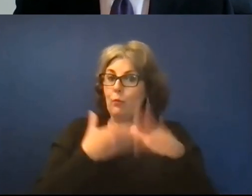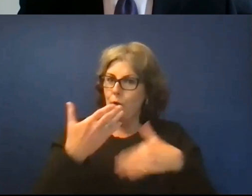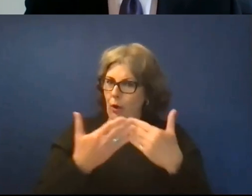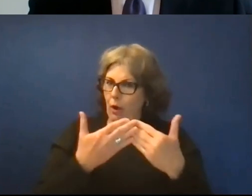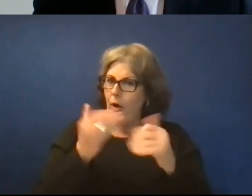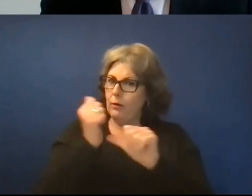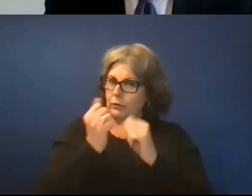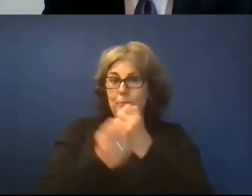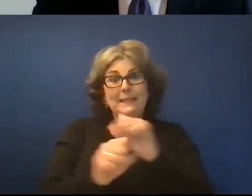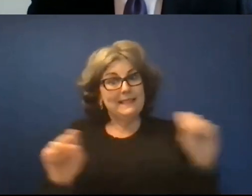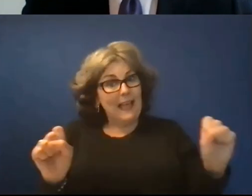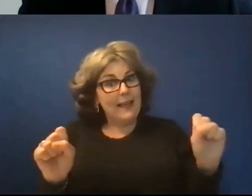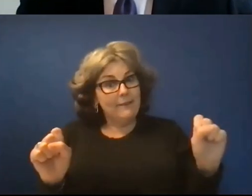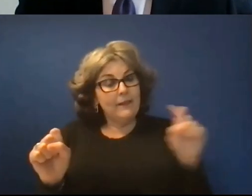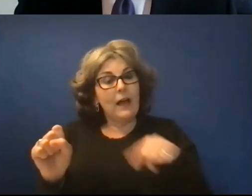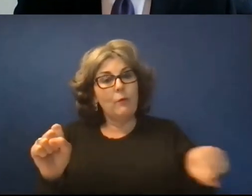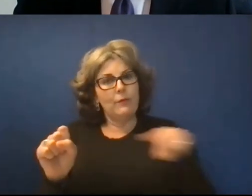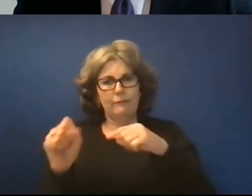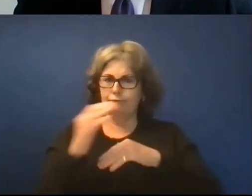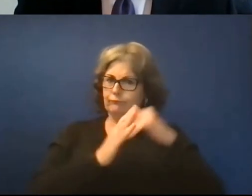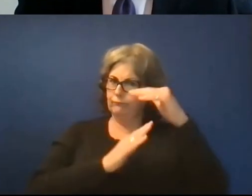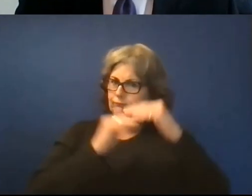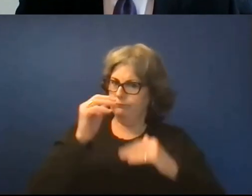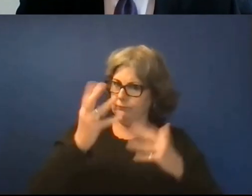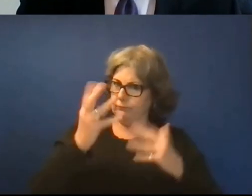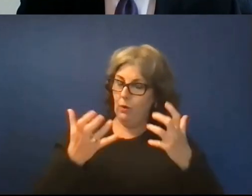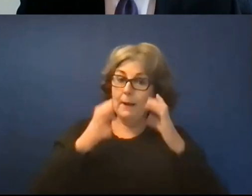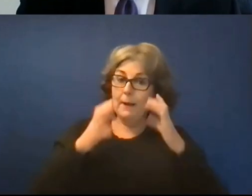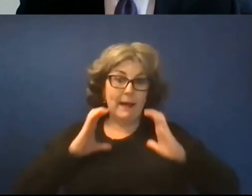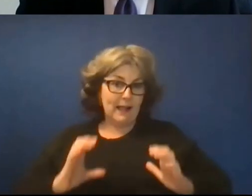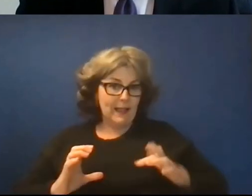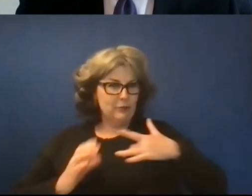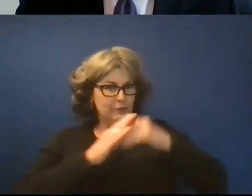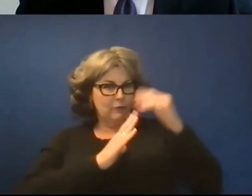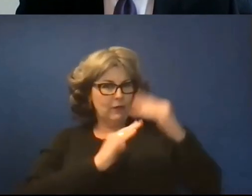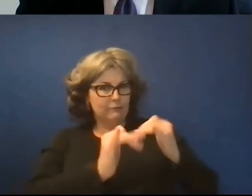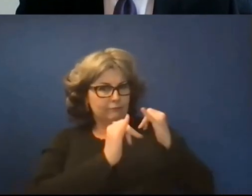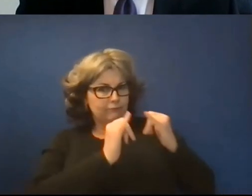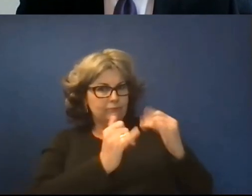to be safe. I want them to be comfortable, and I want my clients to be comfortable.